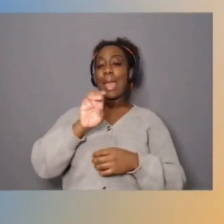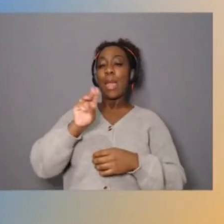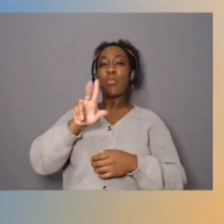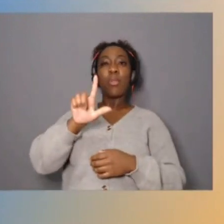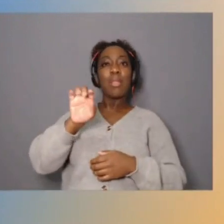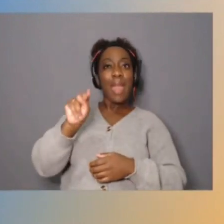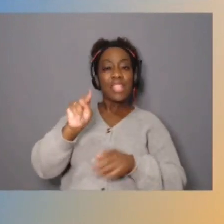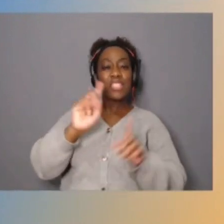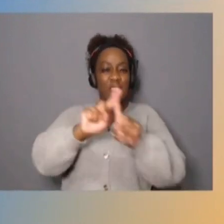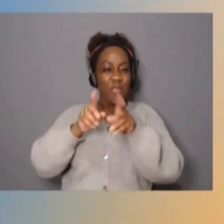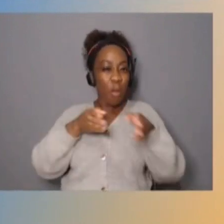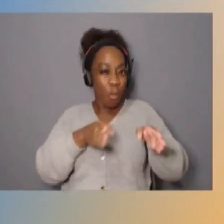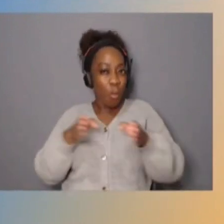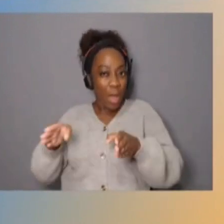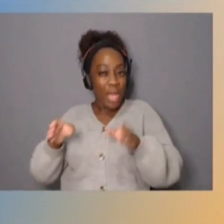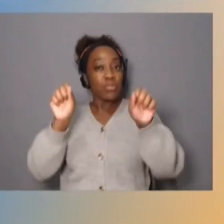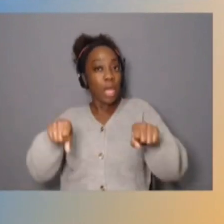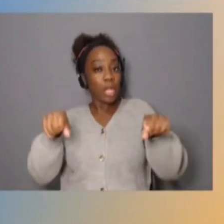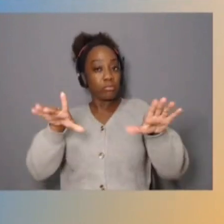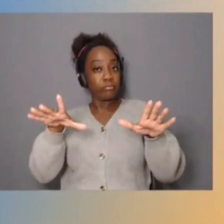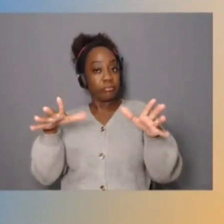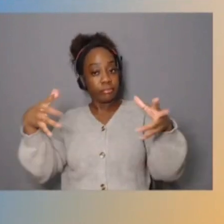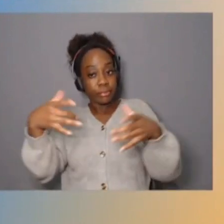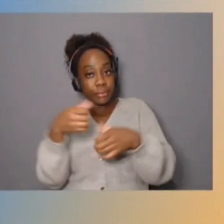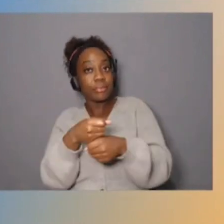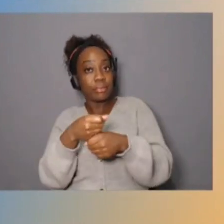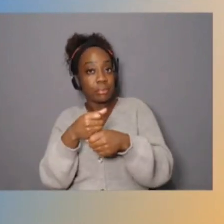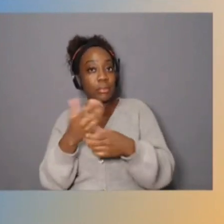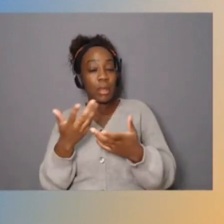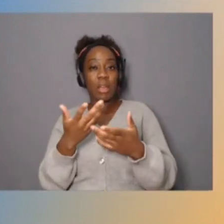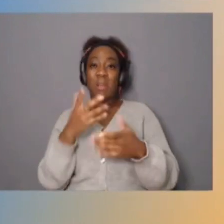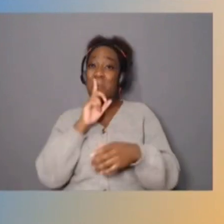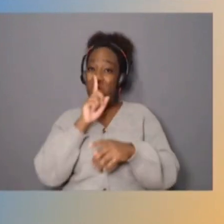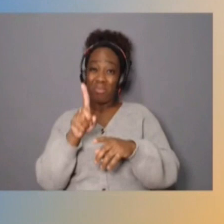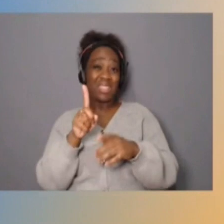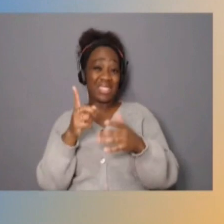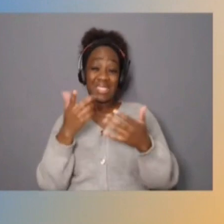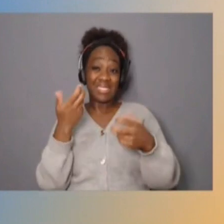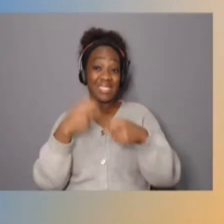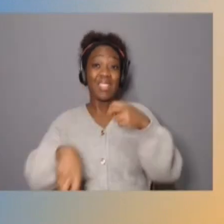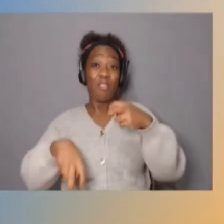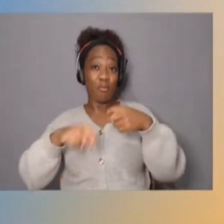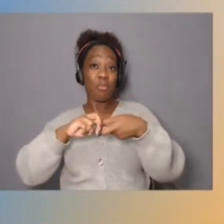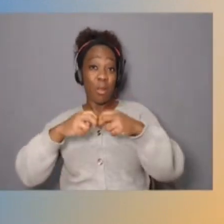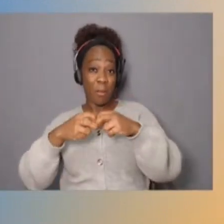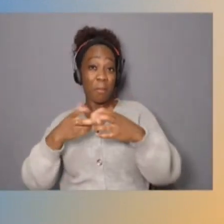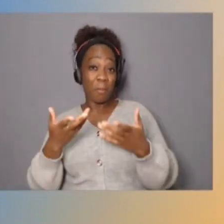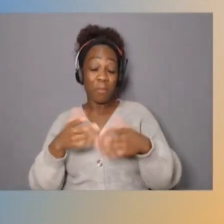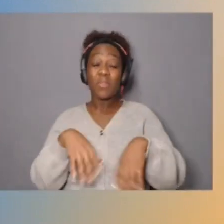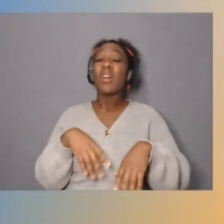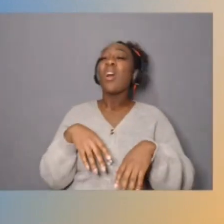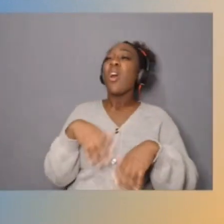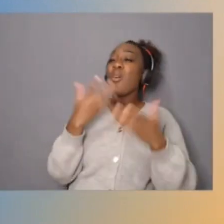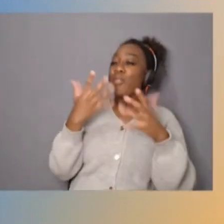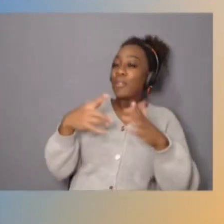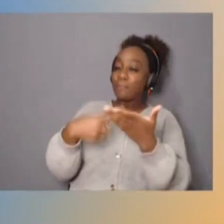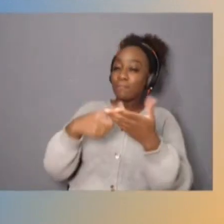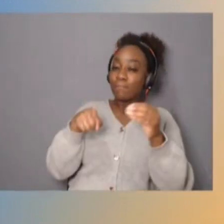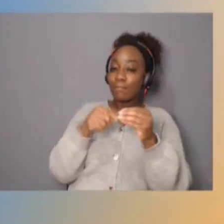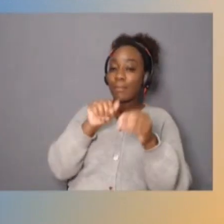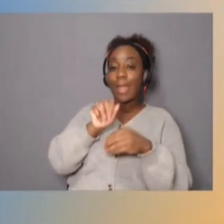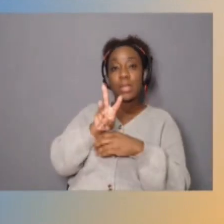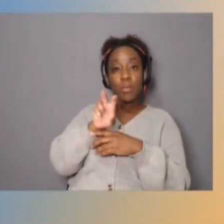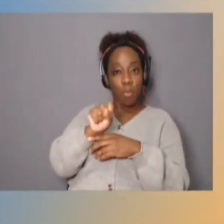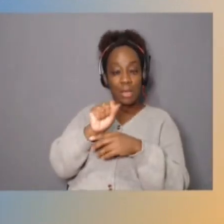the day, it's a hard problem. And I think, you know, just to give an idea, right, we've talked about how fast AWS has developed